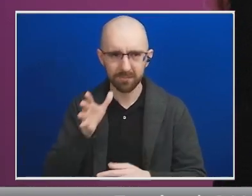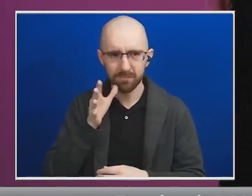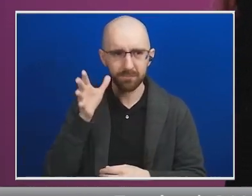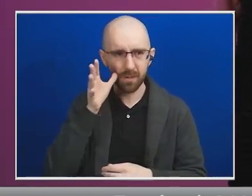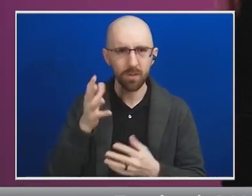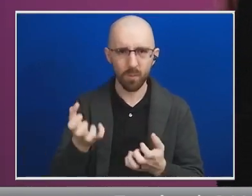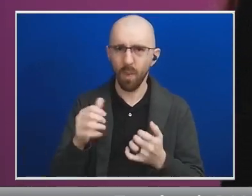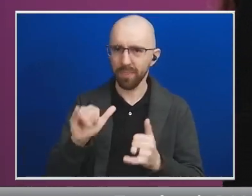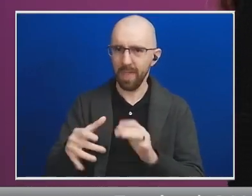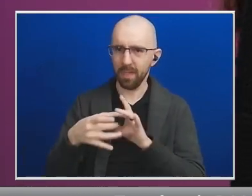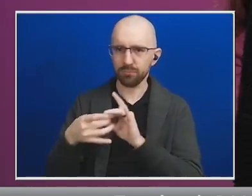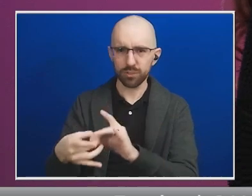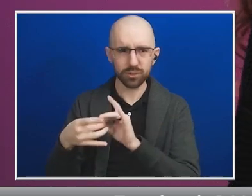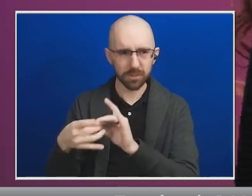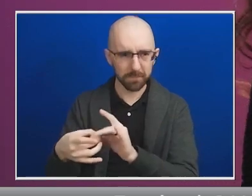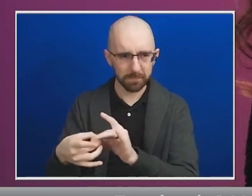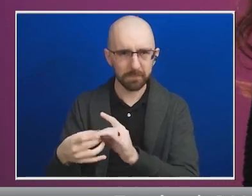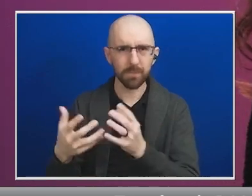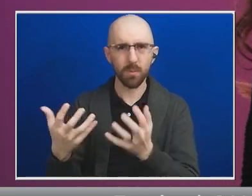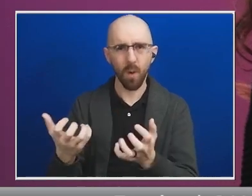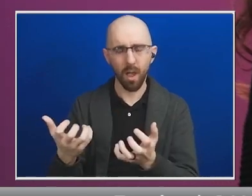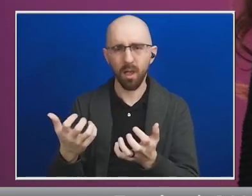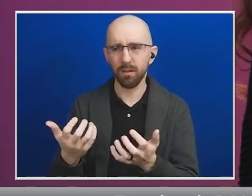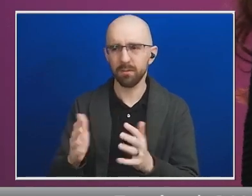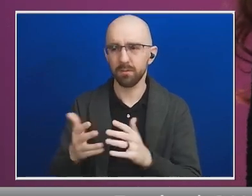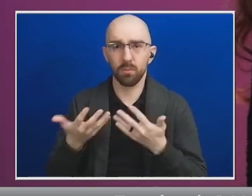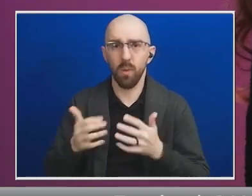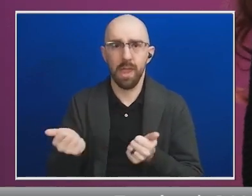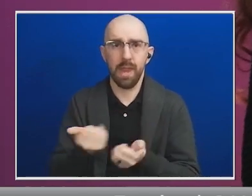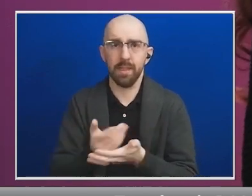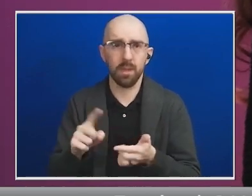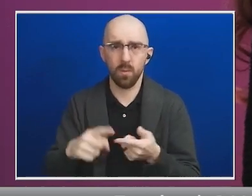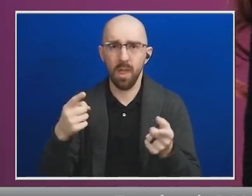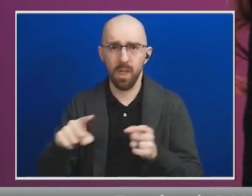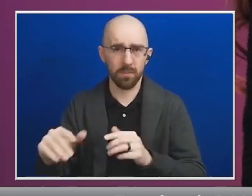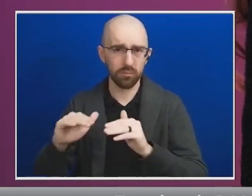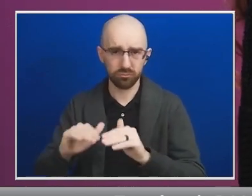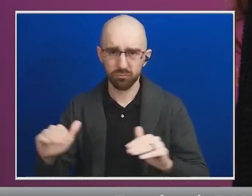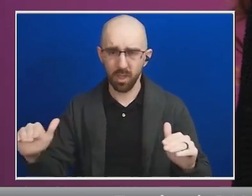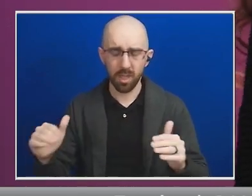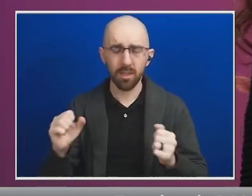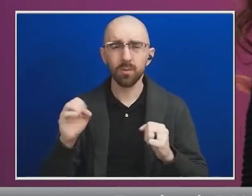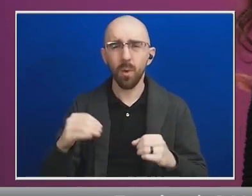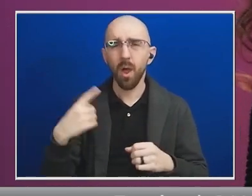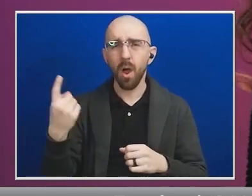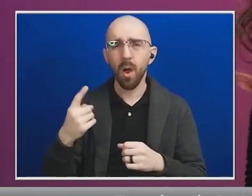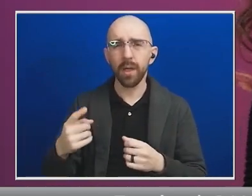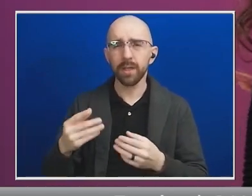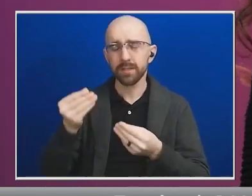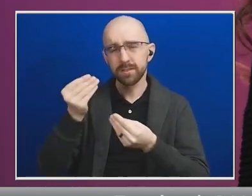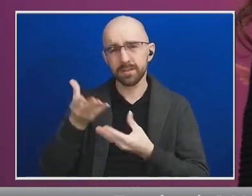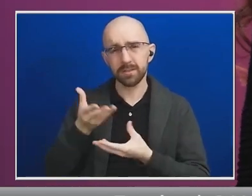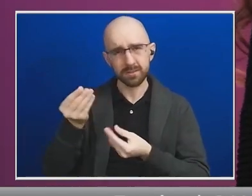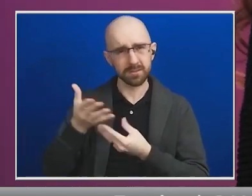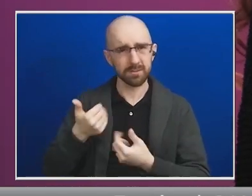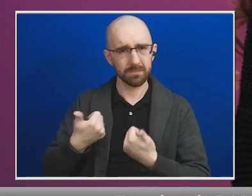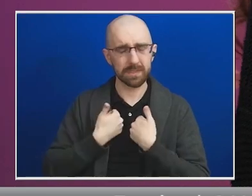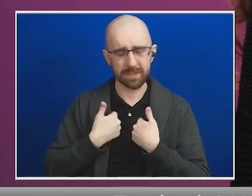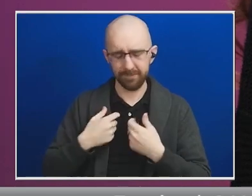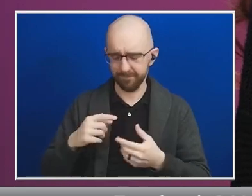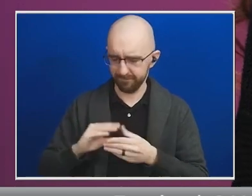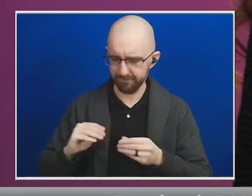relationship, and you want your, you don't want anything to happen to your child. So I always told myself, I will, if I ever get